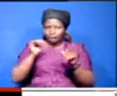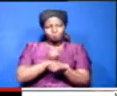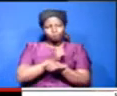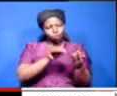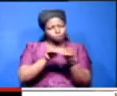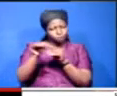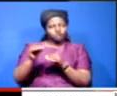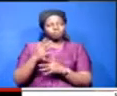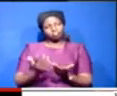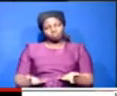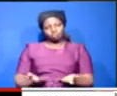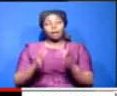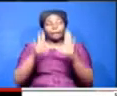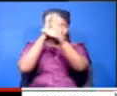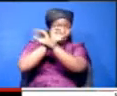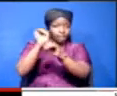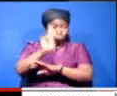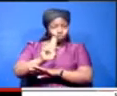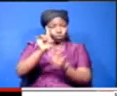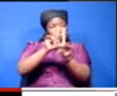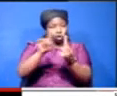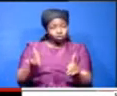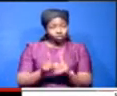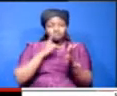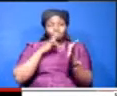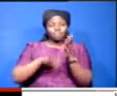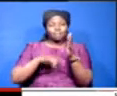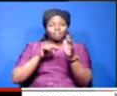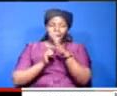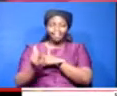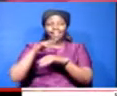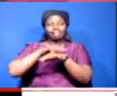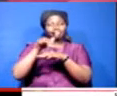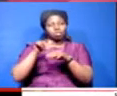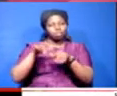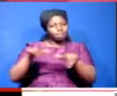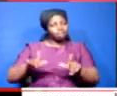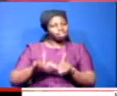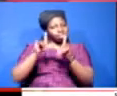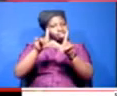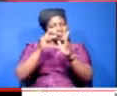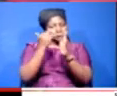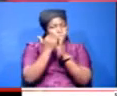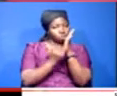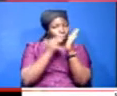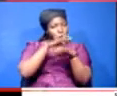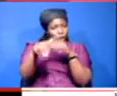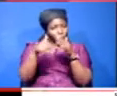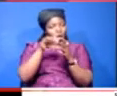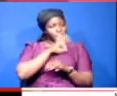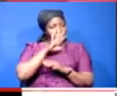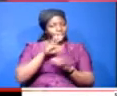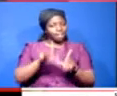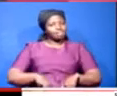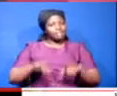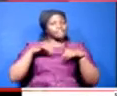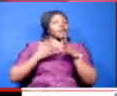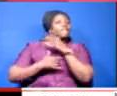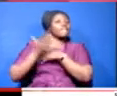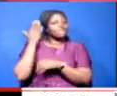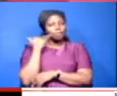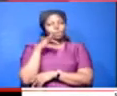President Kenyatta also pointed out that under the National Titling Program, all beneficiaries living in the former colonial villages, such as those in Nandaro,